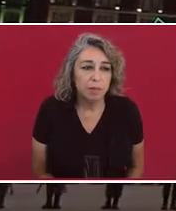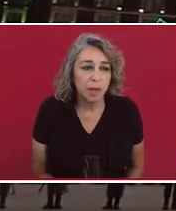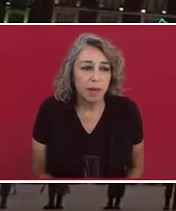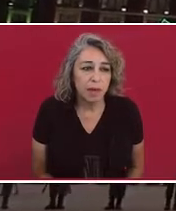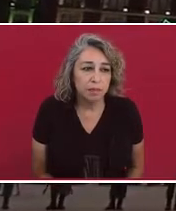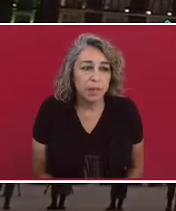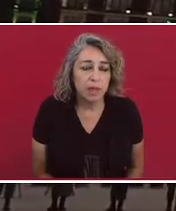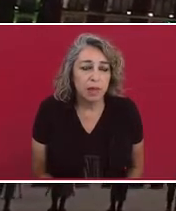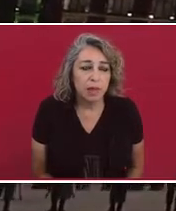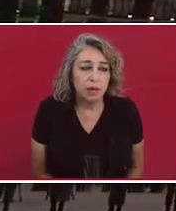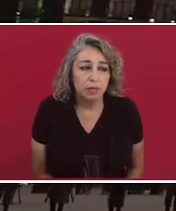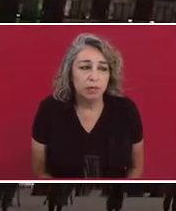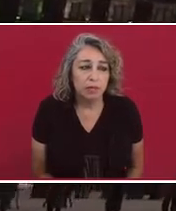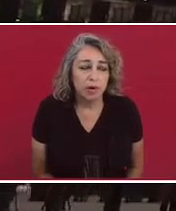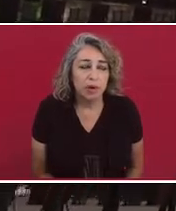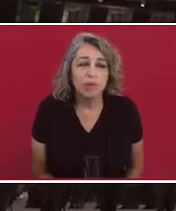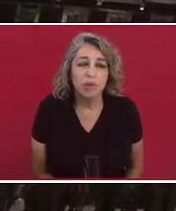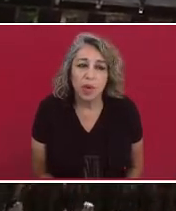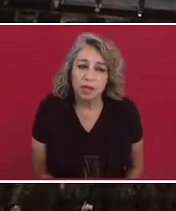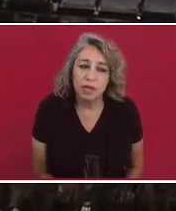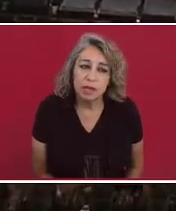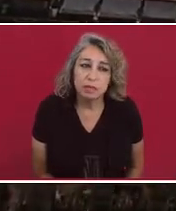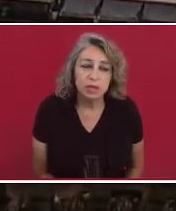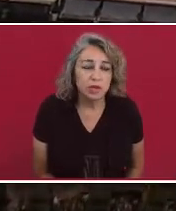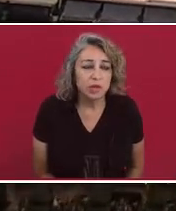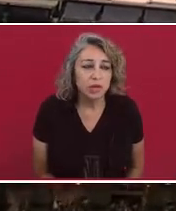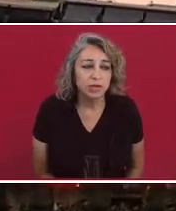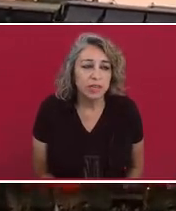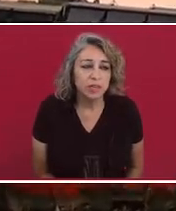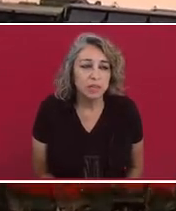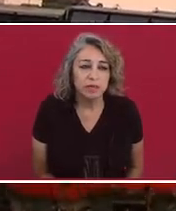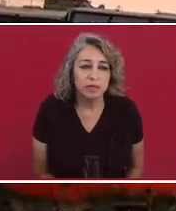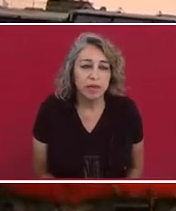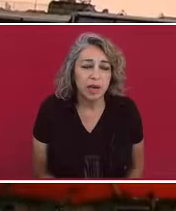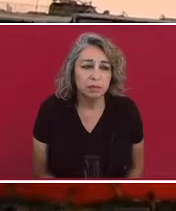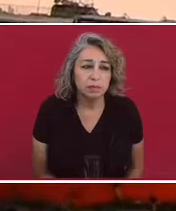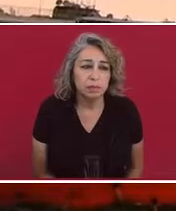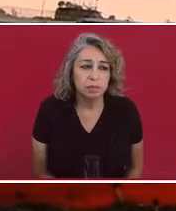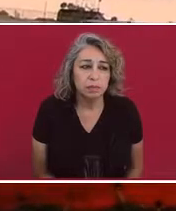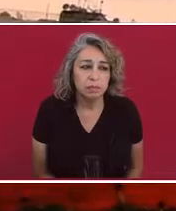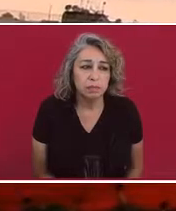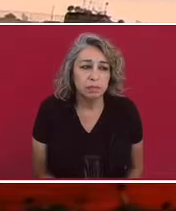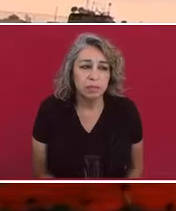them, for earthquake victims or victims of